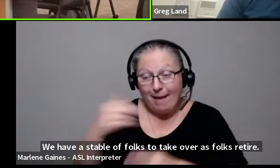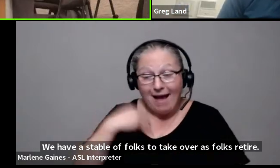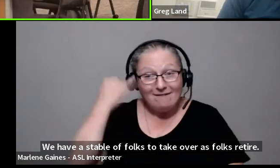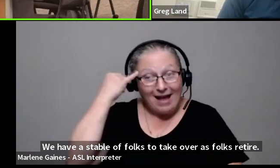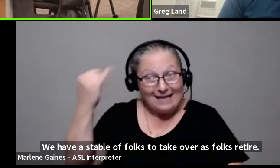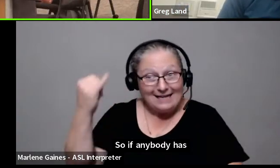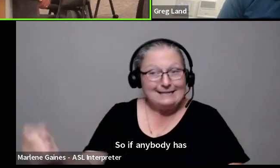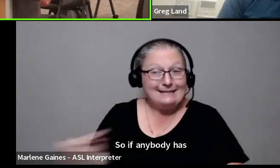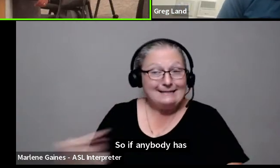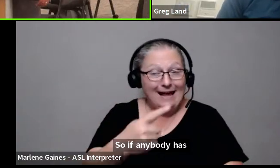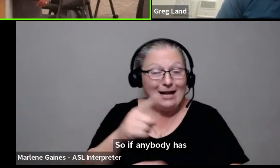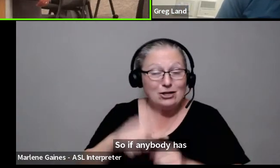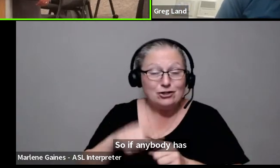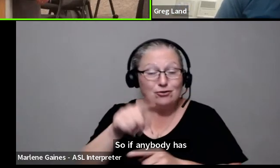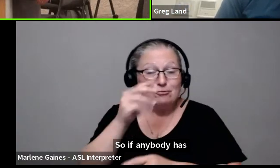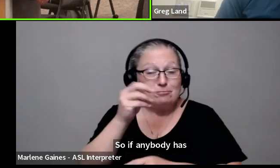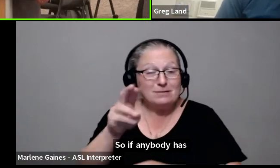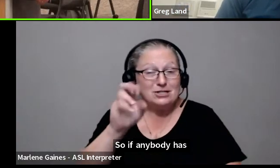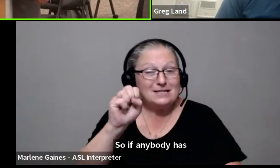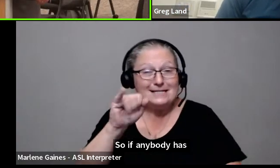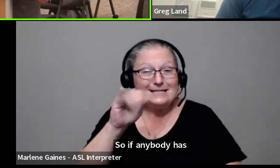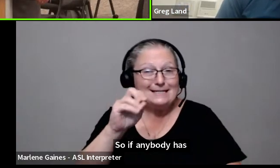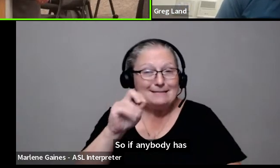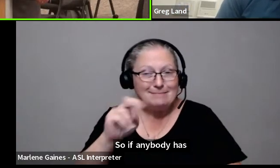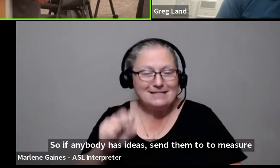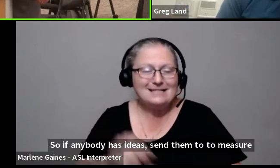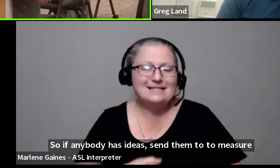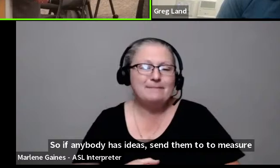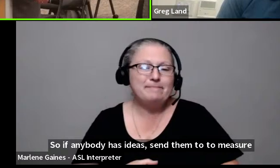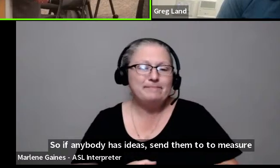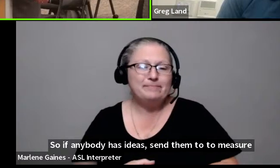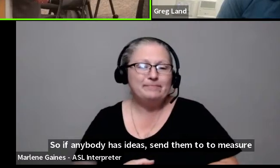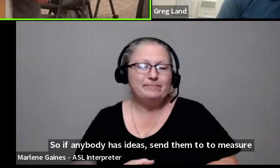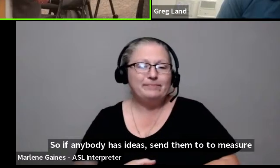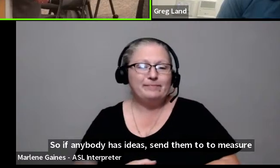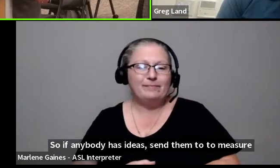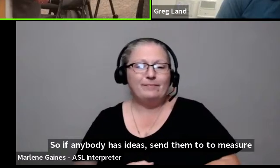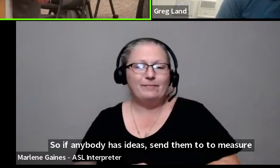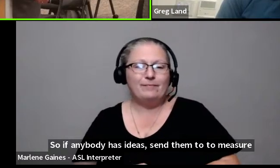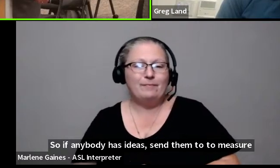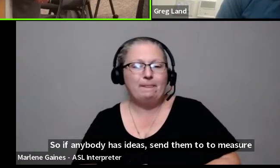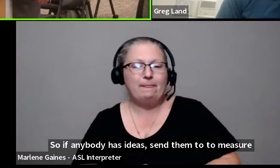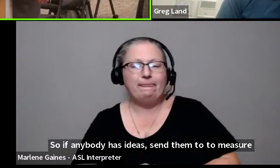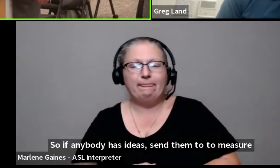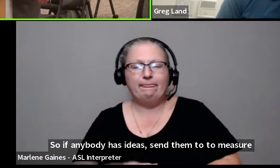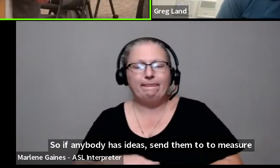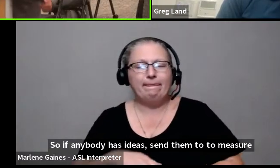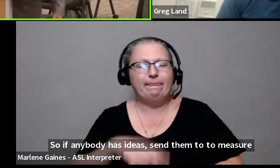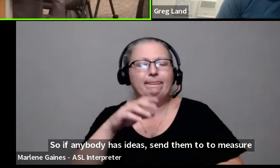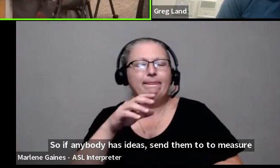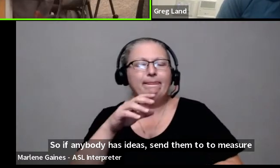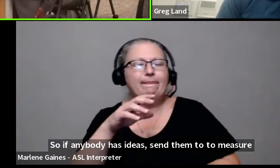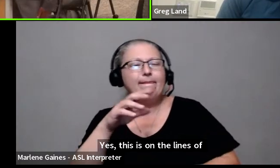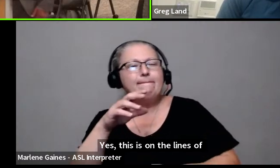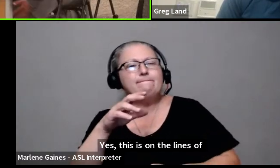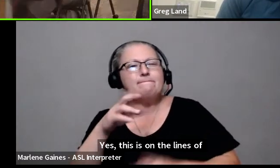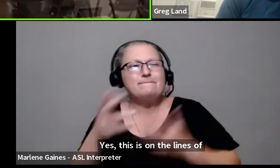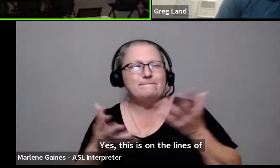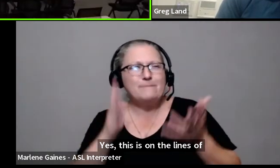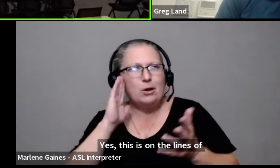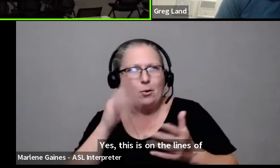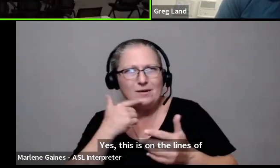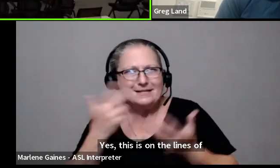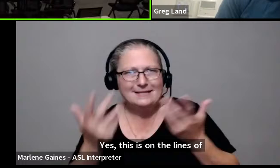them to us. Yes. Mr. Simmons here. Um, yes. This is on the lines of, I don't know what to say,